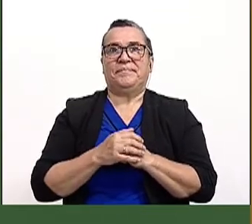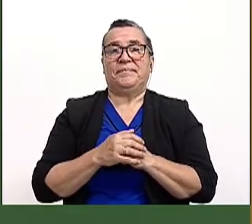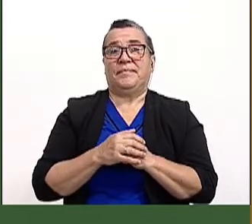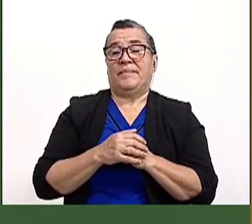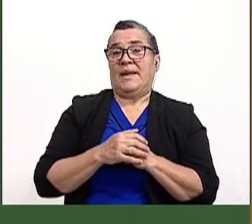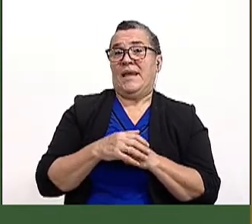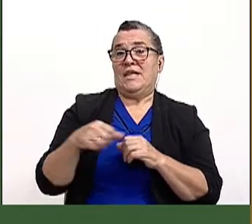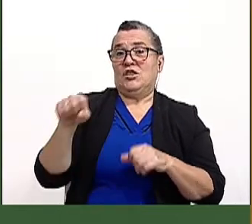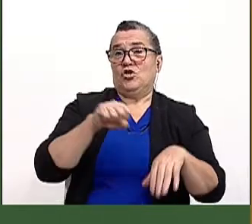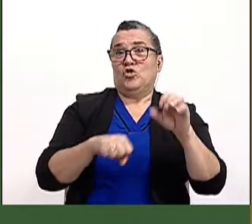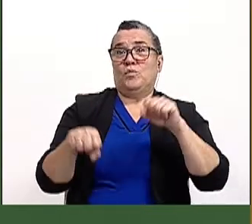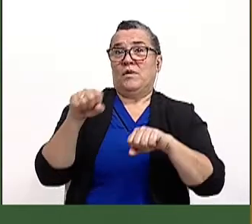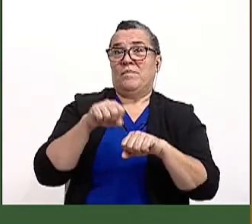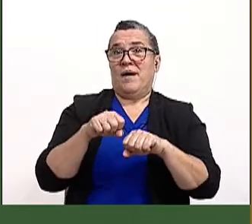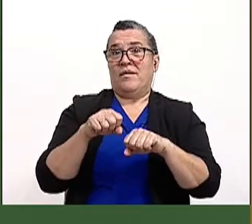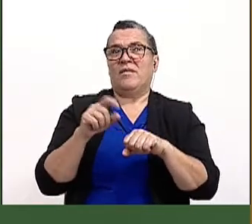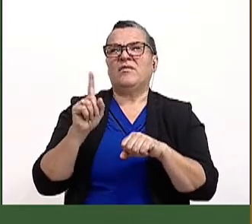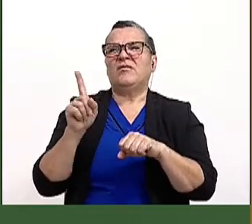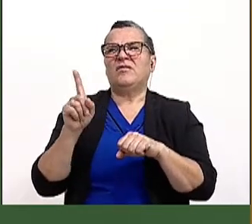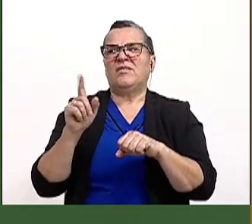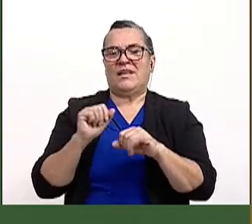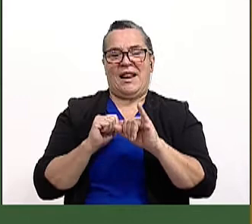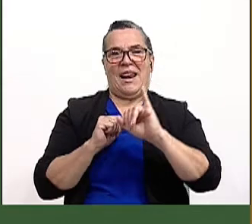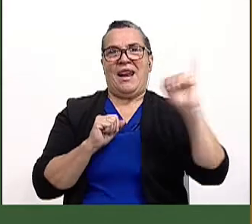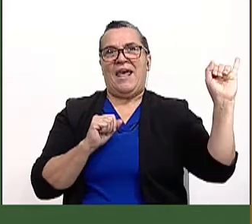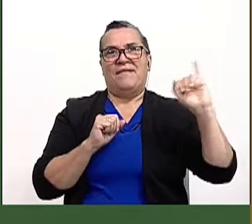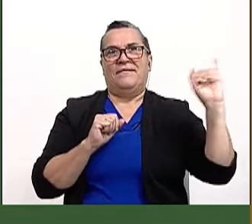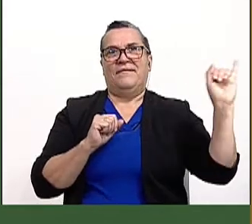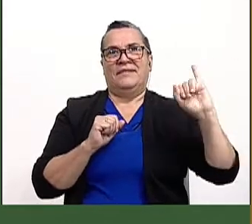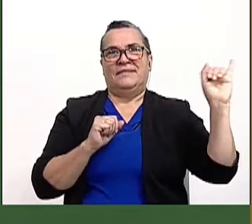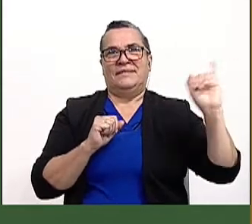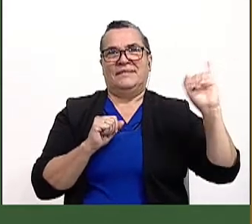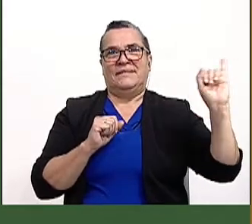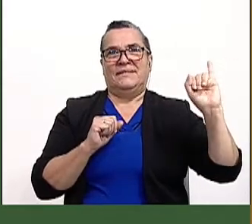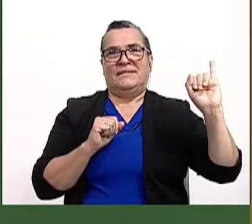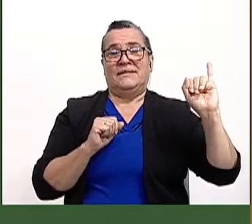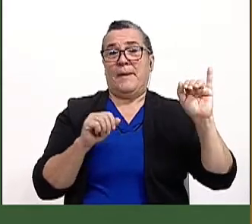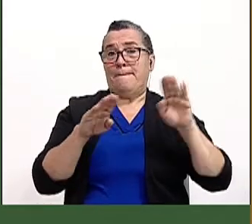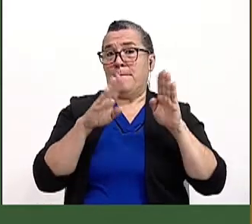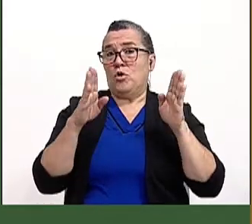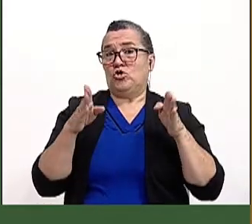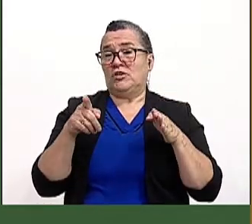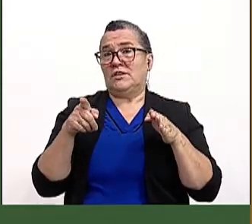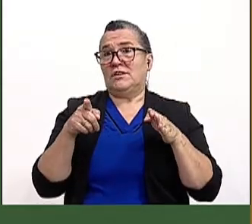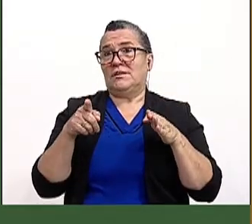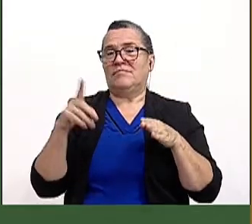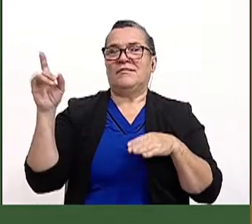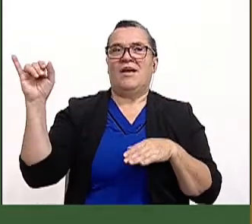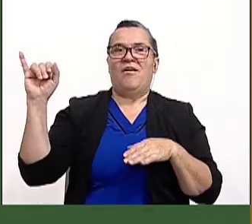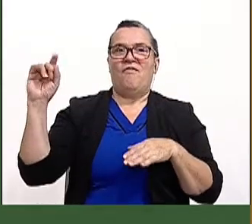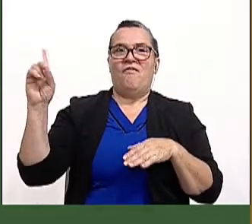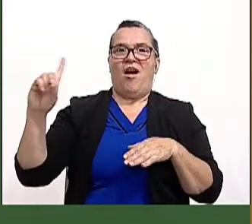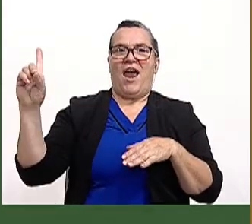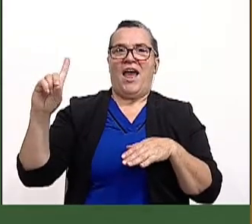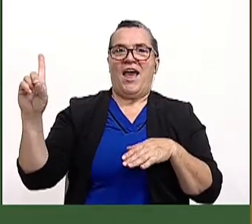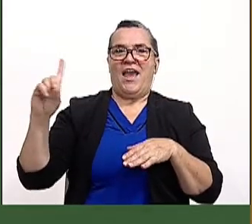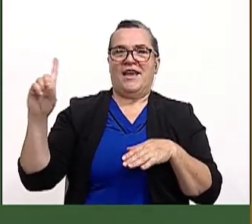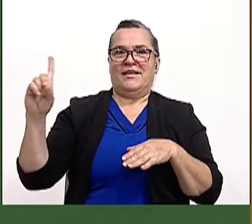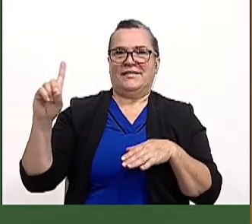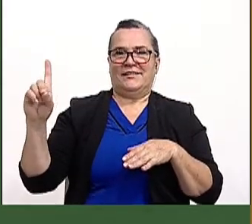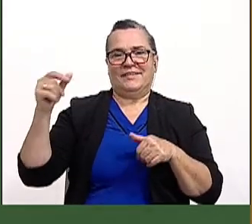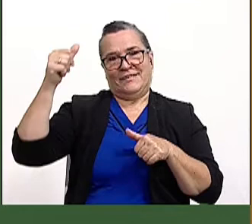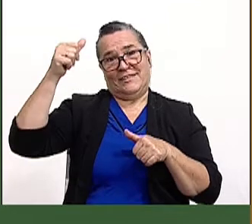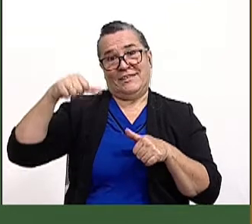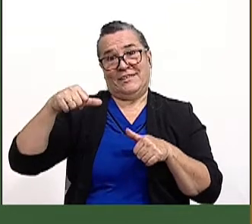The supermarket is on the left and the museum is on the right. Remember